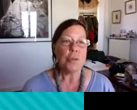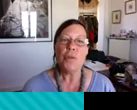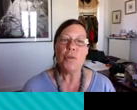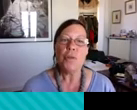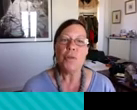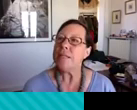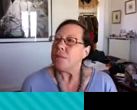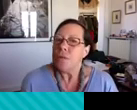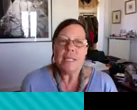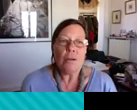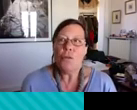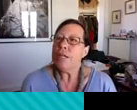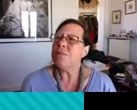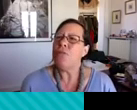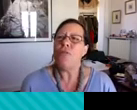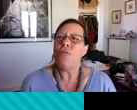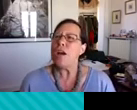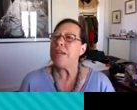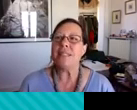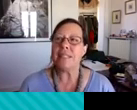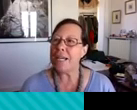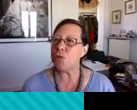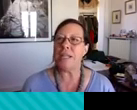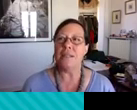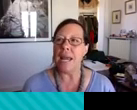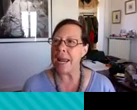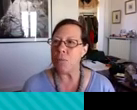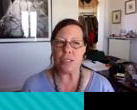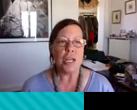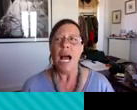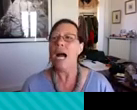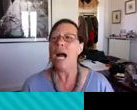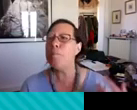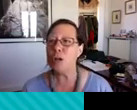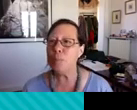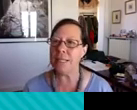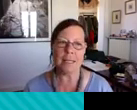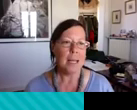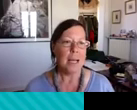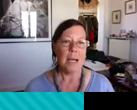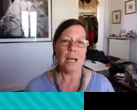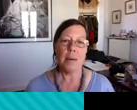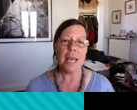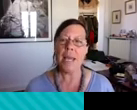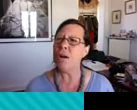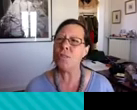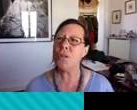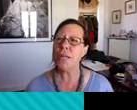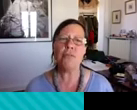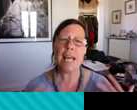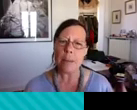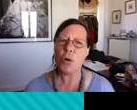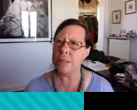Two other things to look out for is very exaggerated language, hyperbole, and